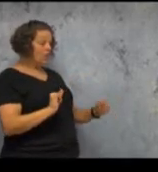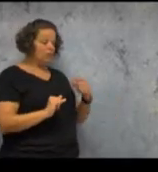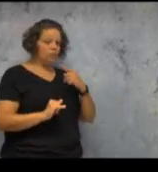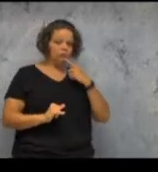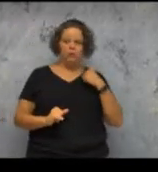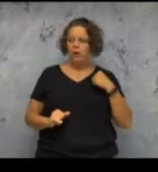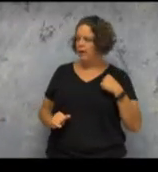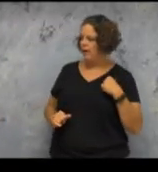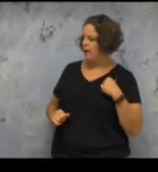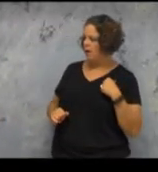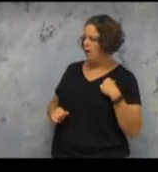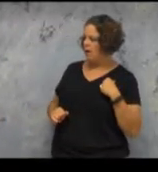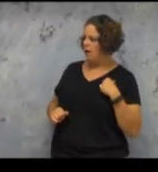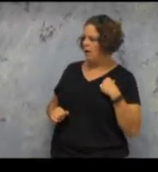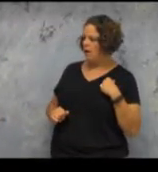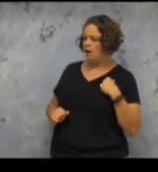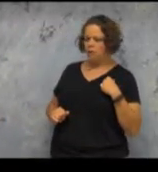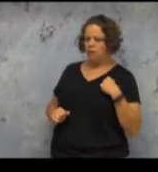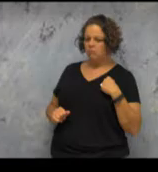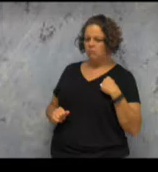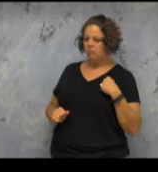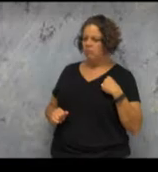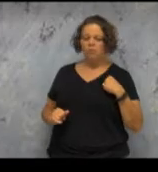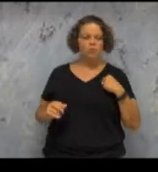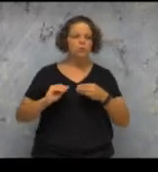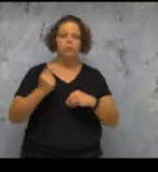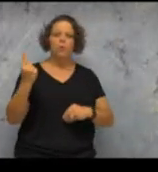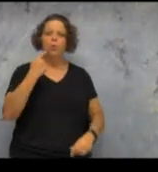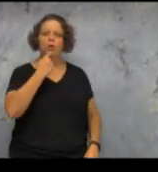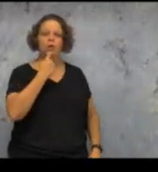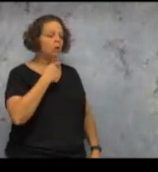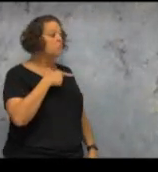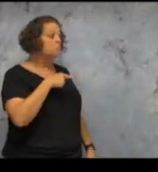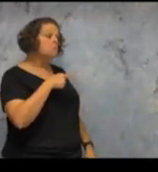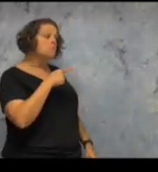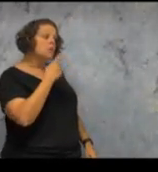tracks. "Red can count too," said one.